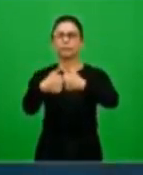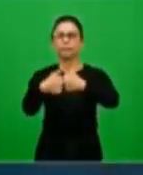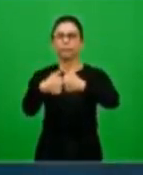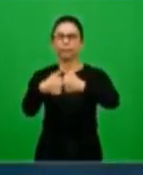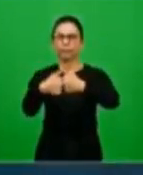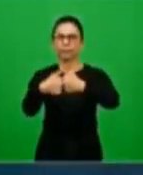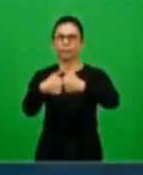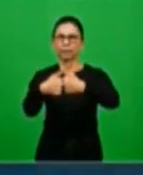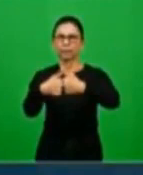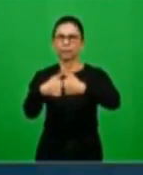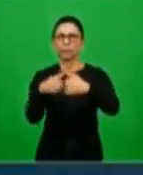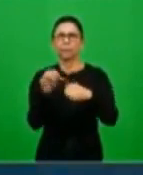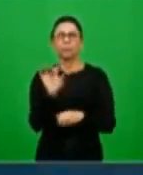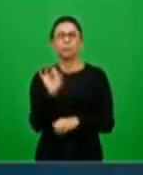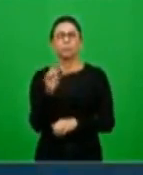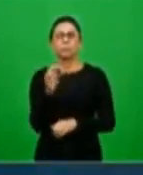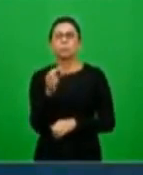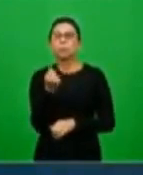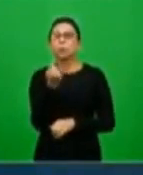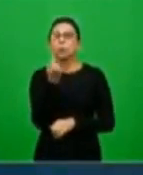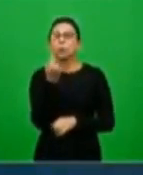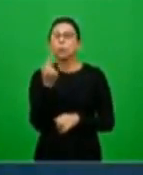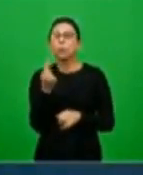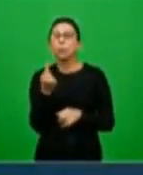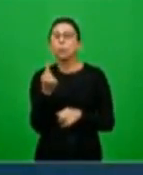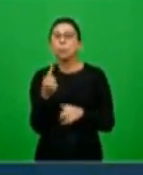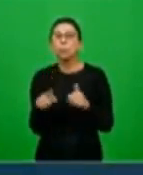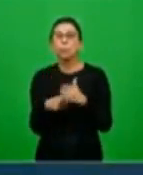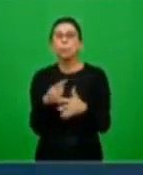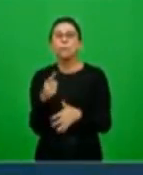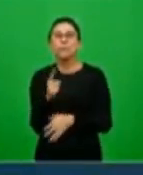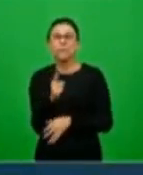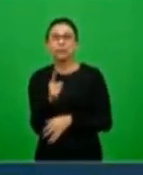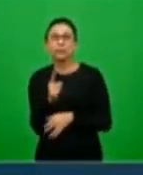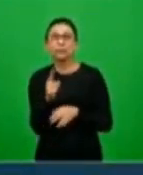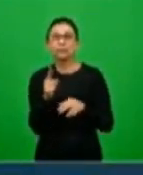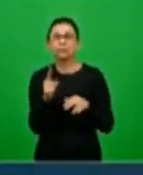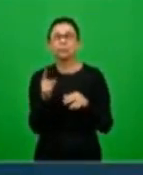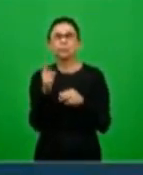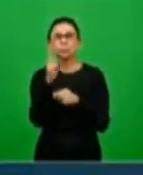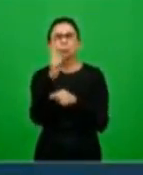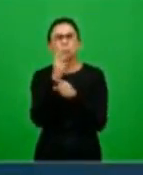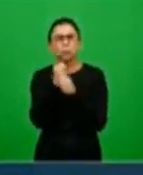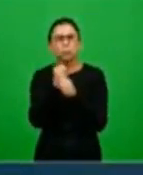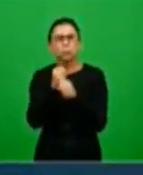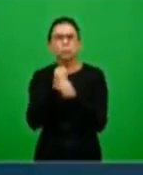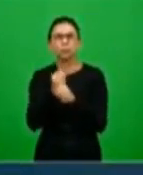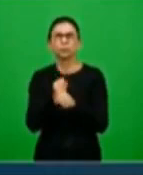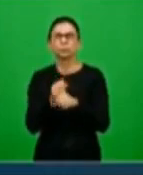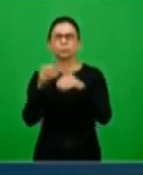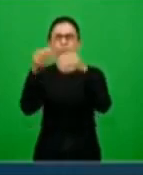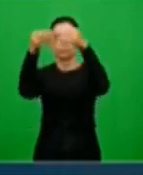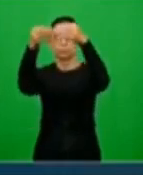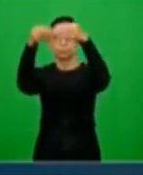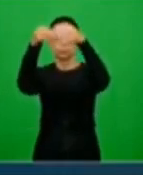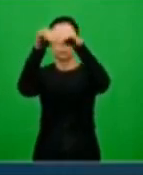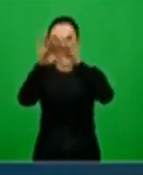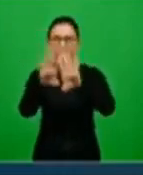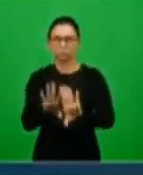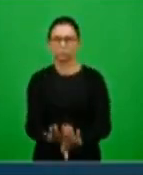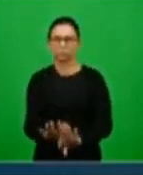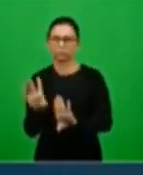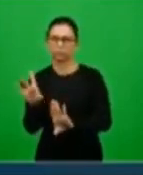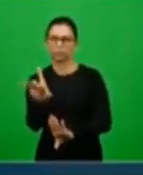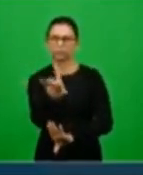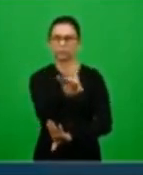the Ark of the Covenant was there. But he could only enter there once a year. It was the most important day of the Israeli calendar.